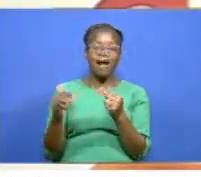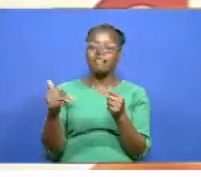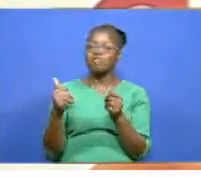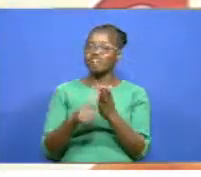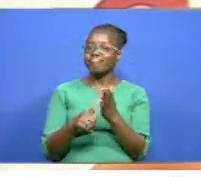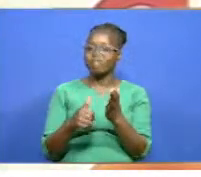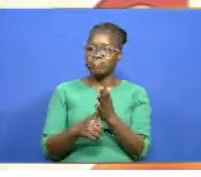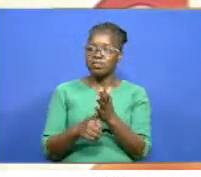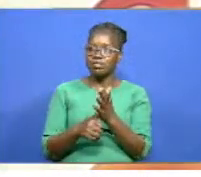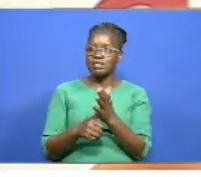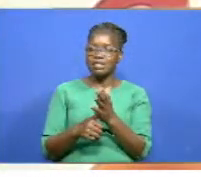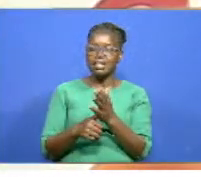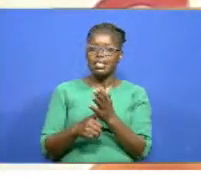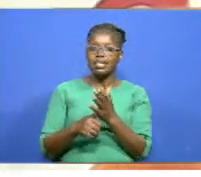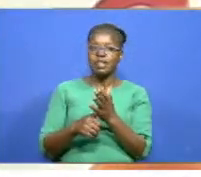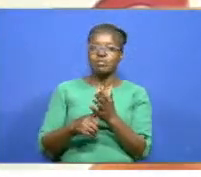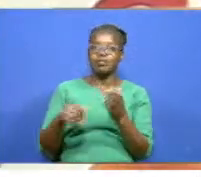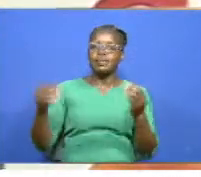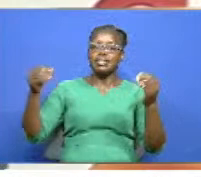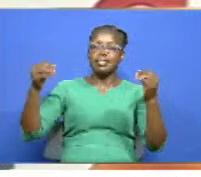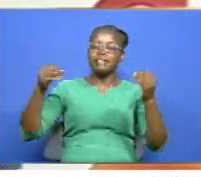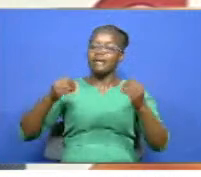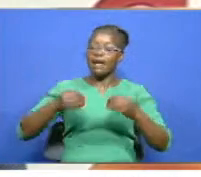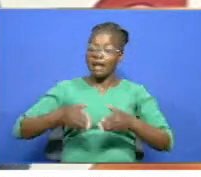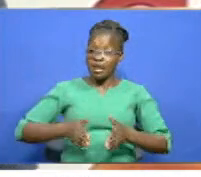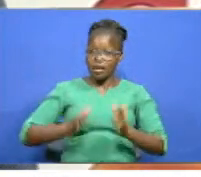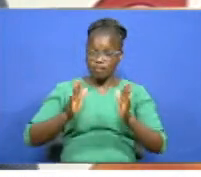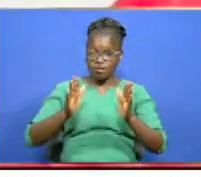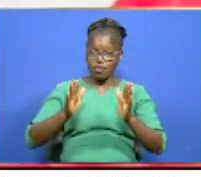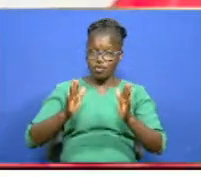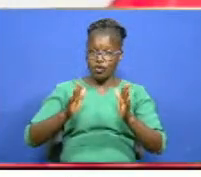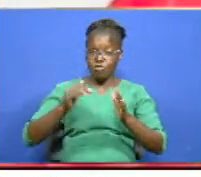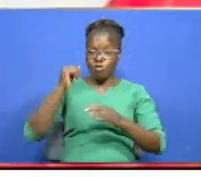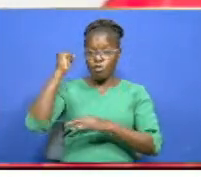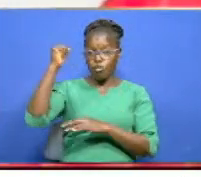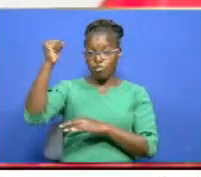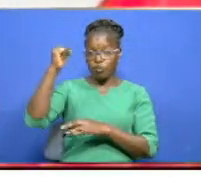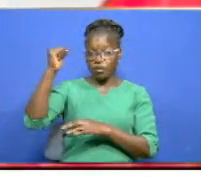not be cleared to run for elective office.